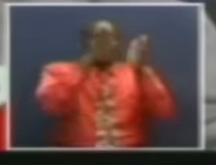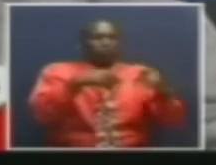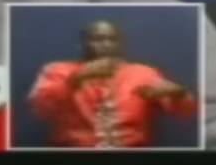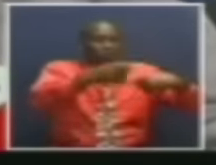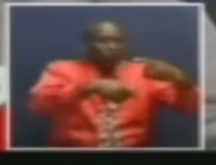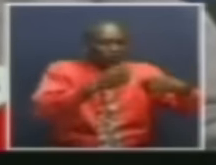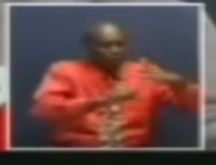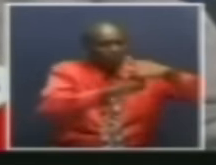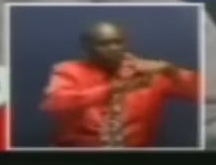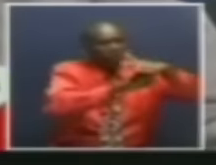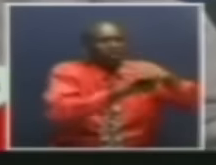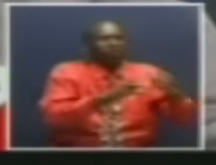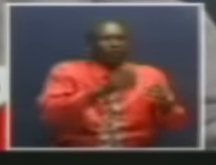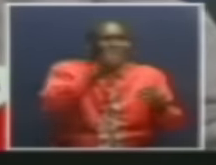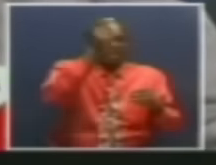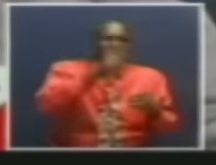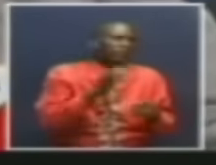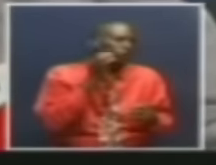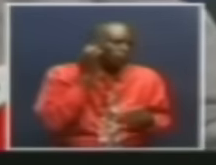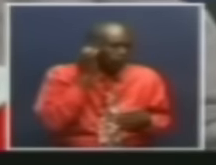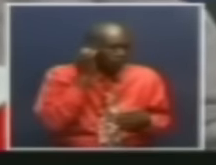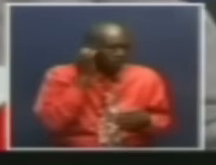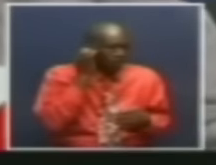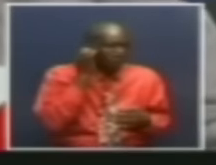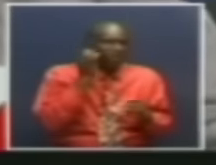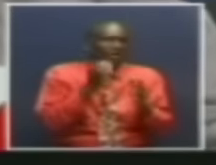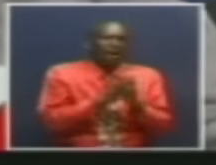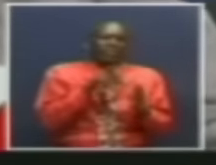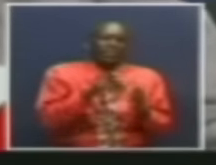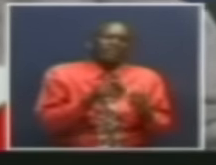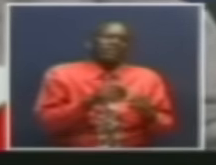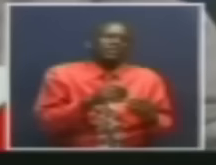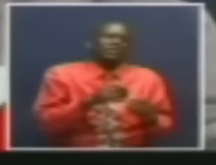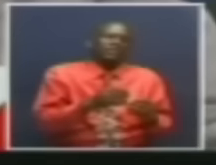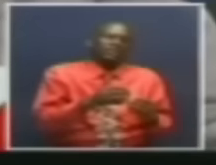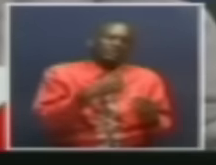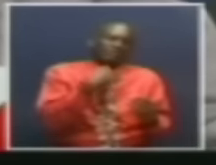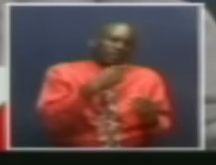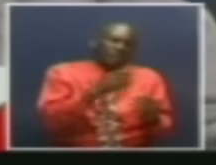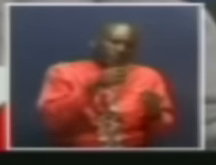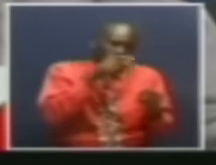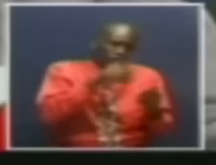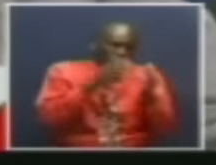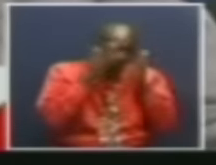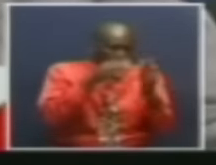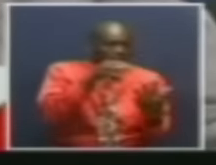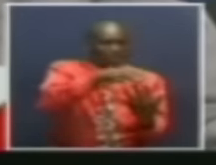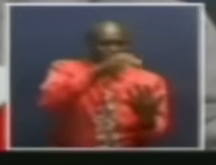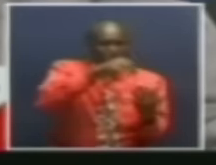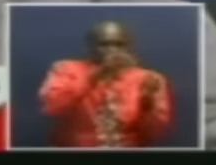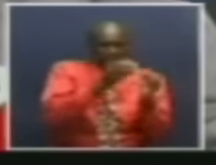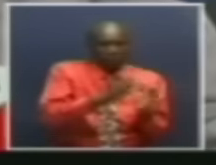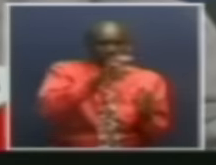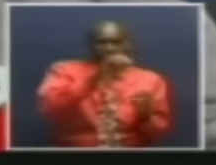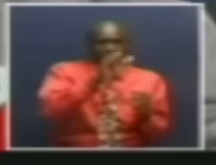that Justice Mutunga has left. And that is very telling in the choice. Now, Justice Mutunga was to lay